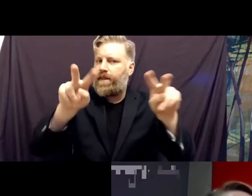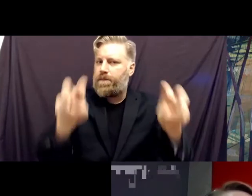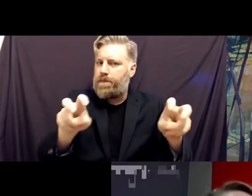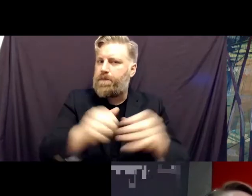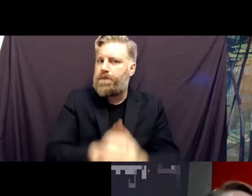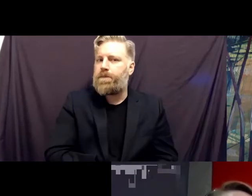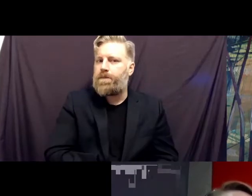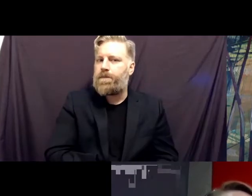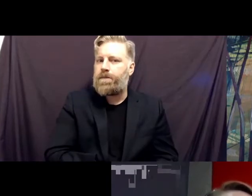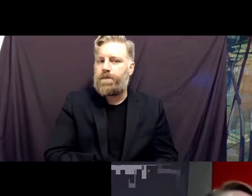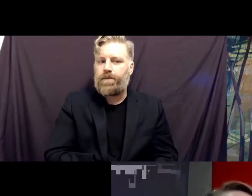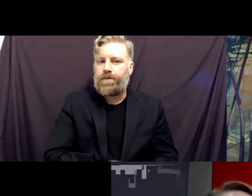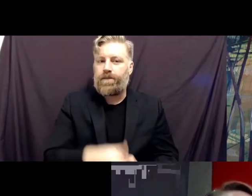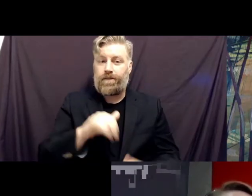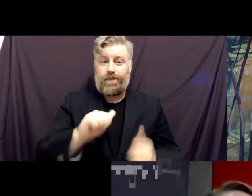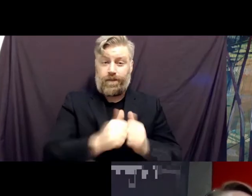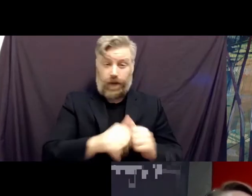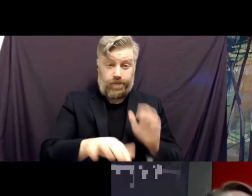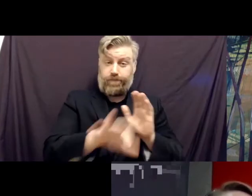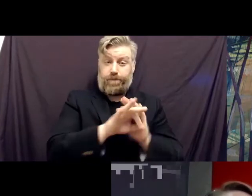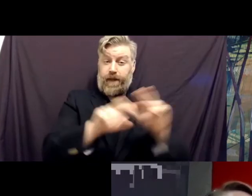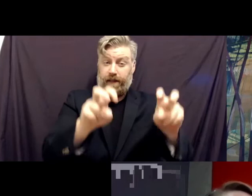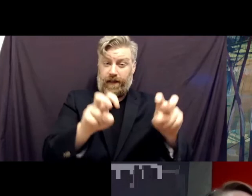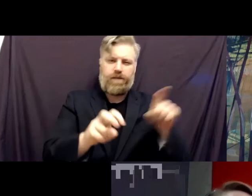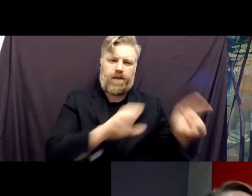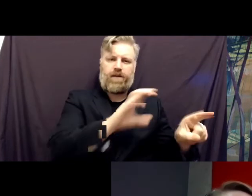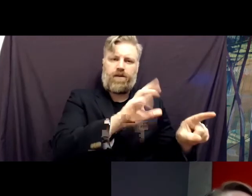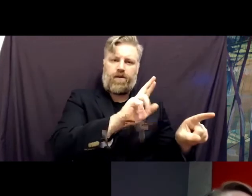the Convention on the Rights of Persons with Disability,